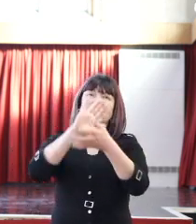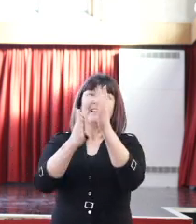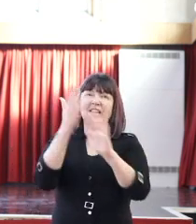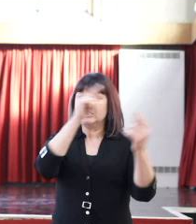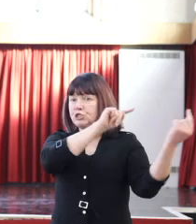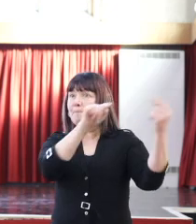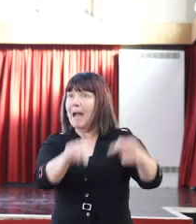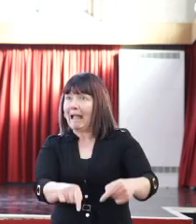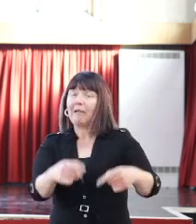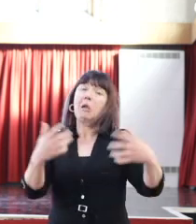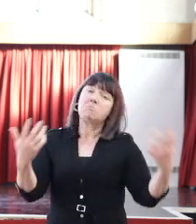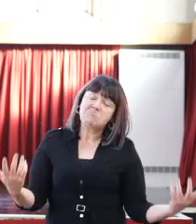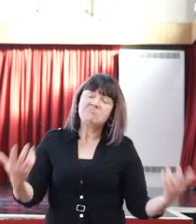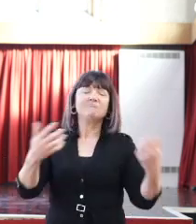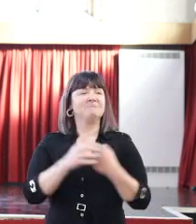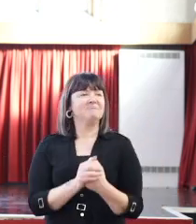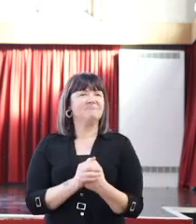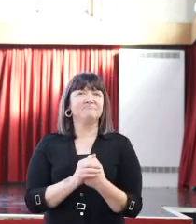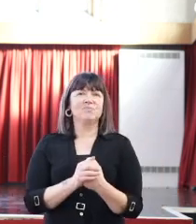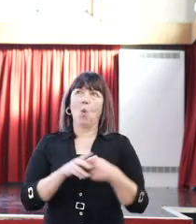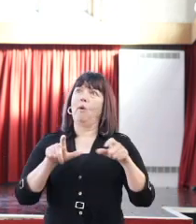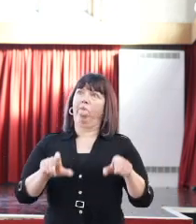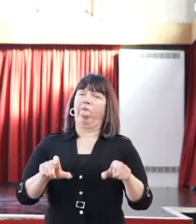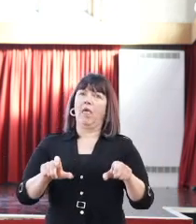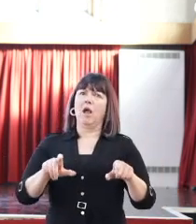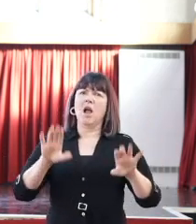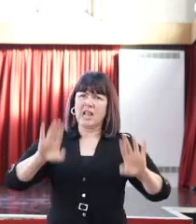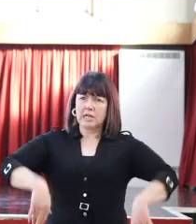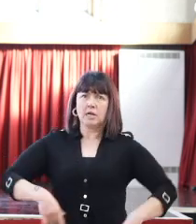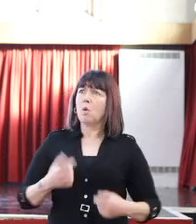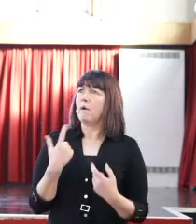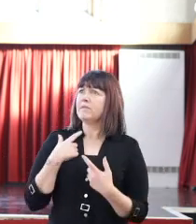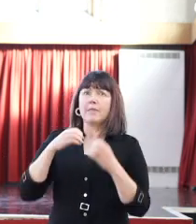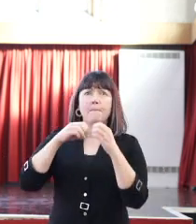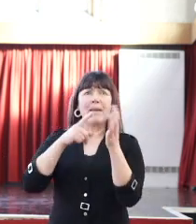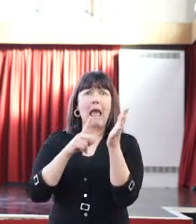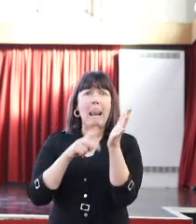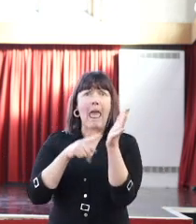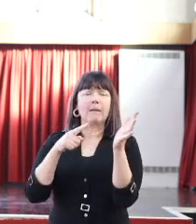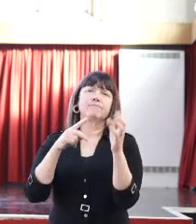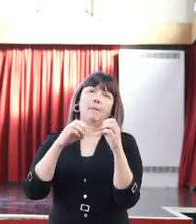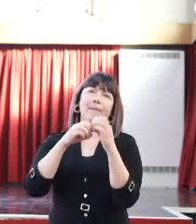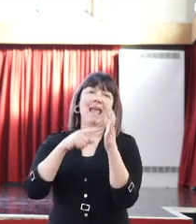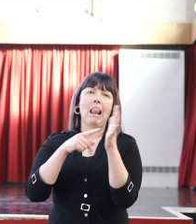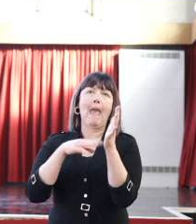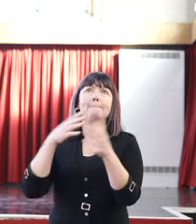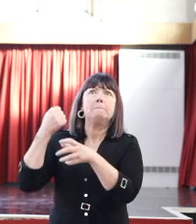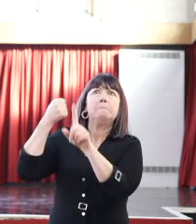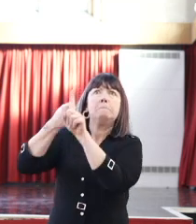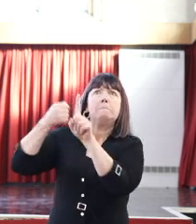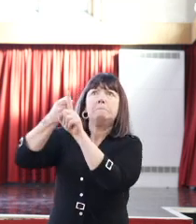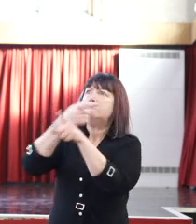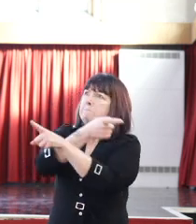response to Black Lives Matter, they came to me and said, Debbie, you're the community venue, you've always helped us, help us